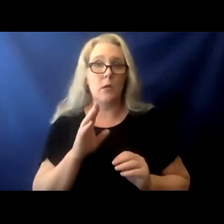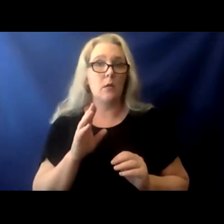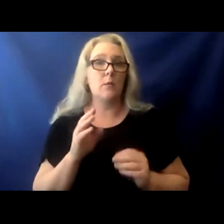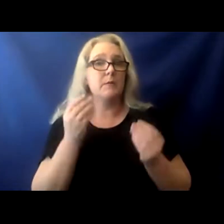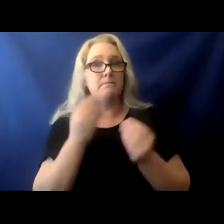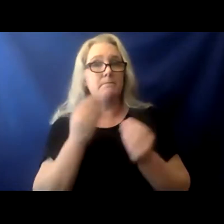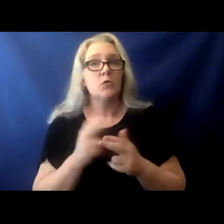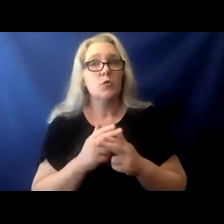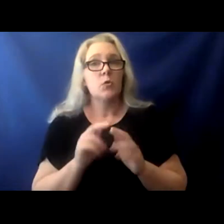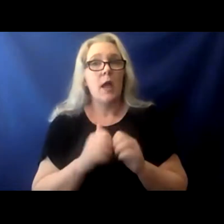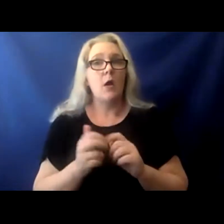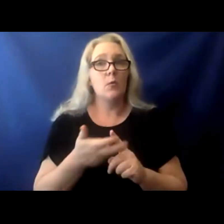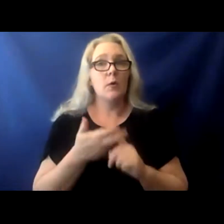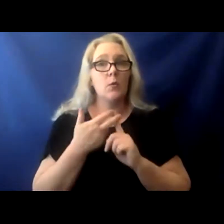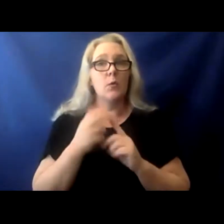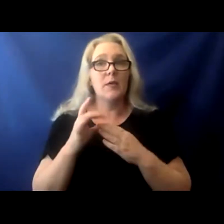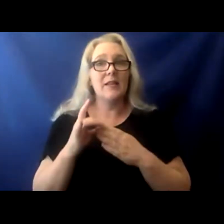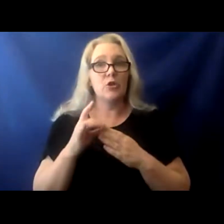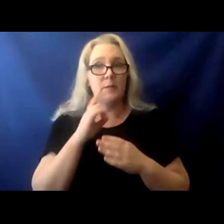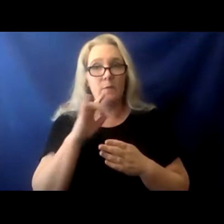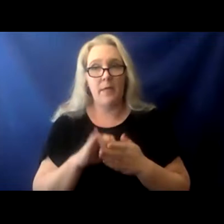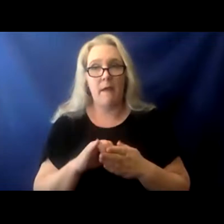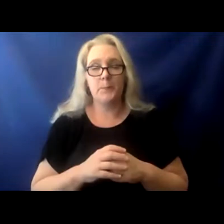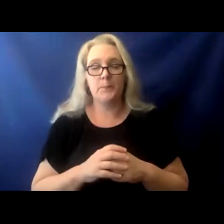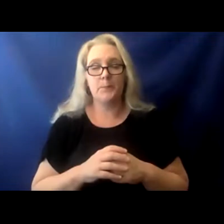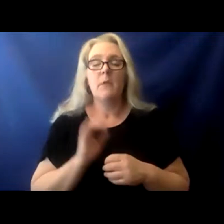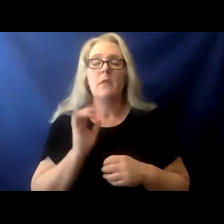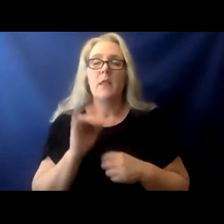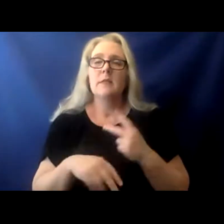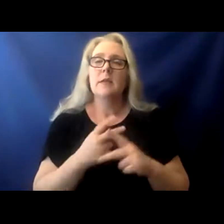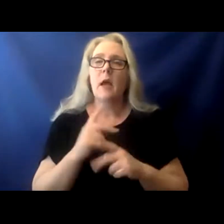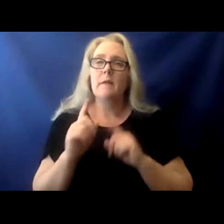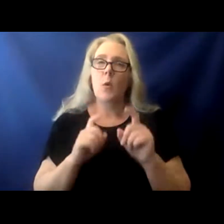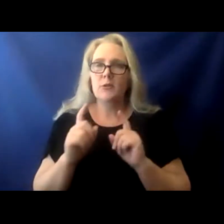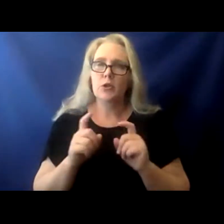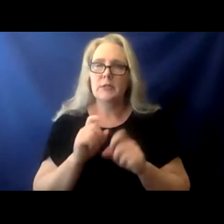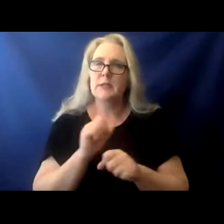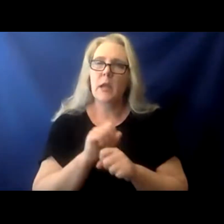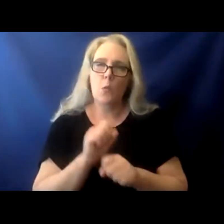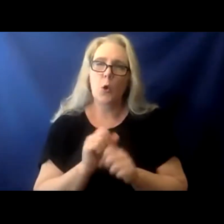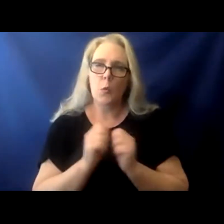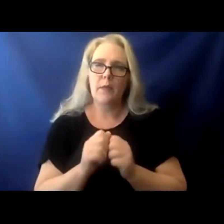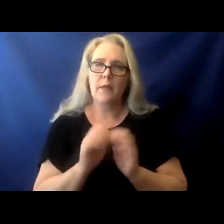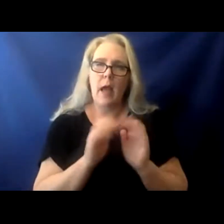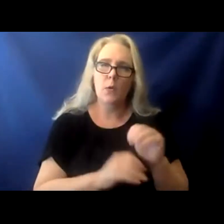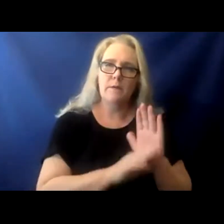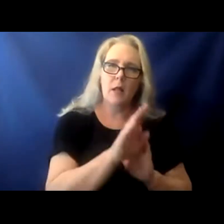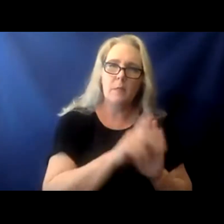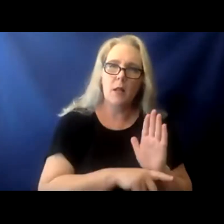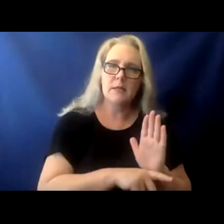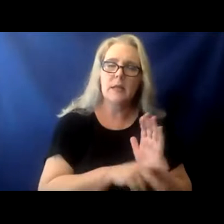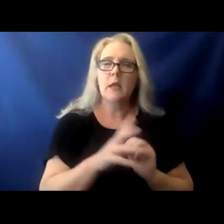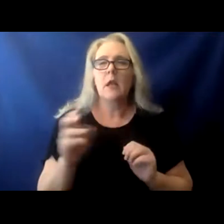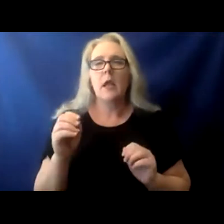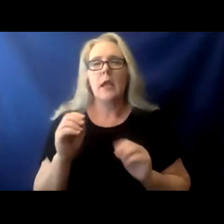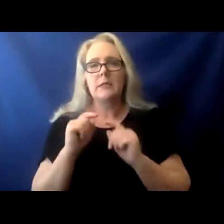us recruit the leadership for that, because this will be the kind of questions they'll be working with, is how do we develop the policy chops and teams?